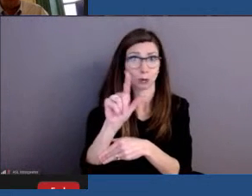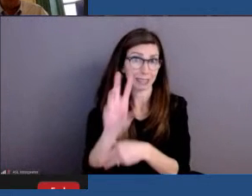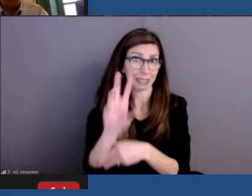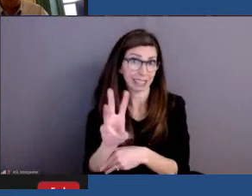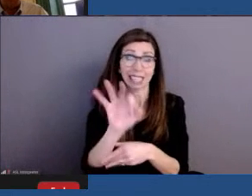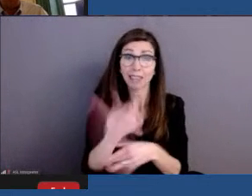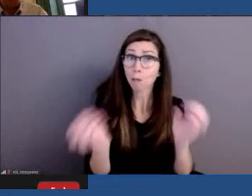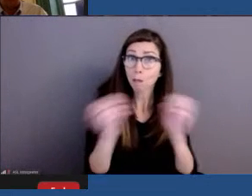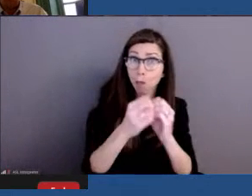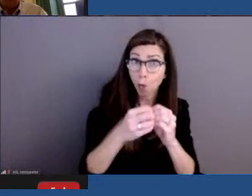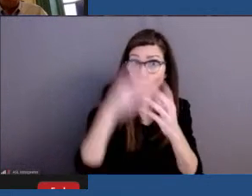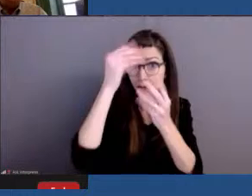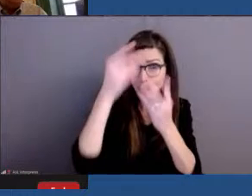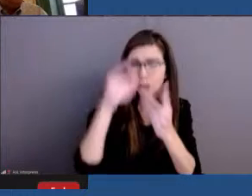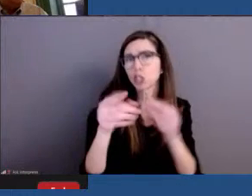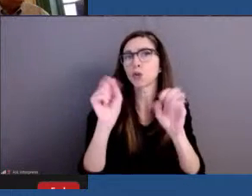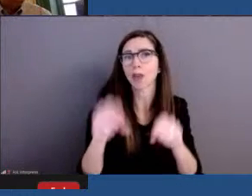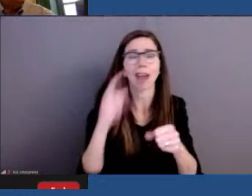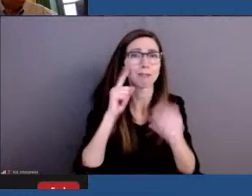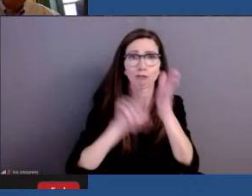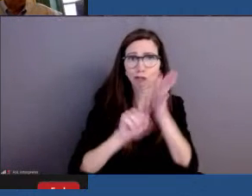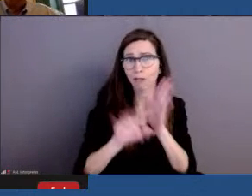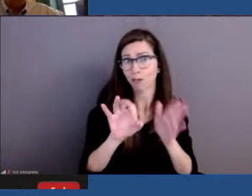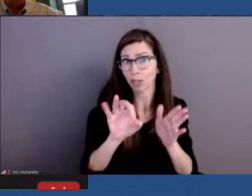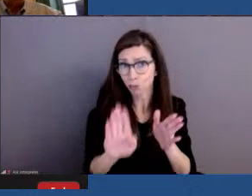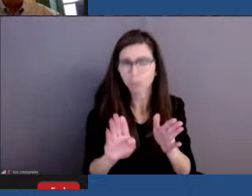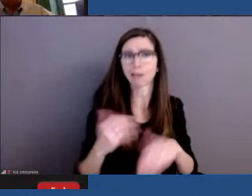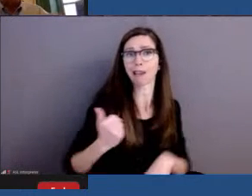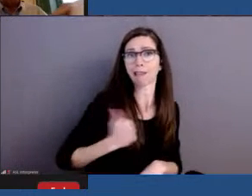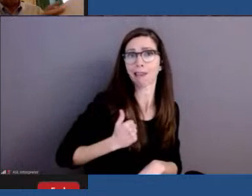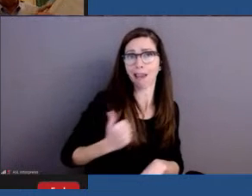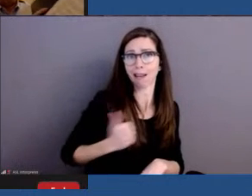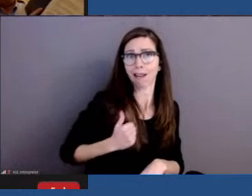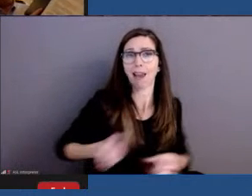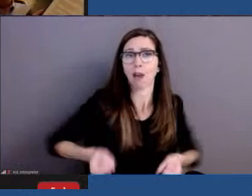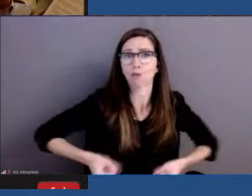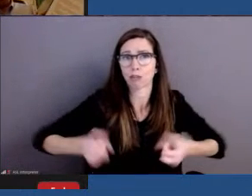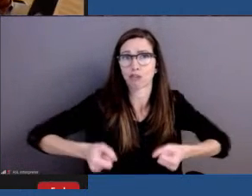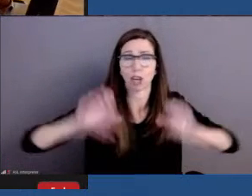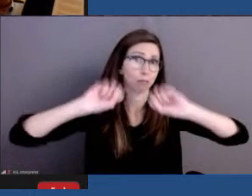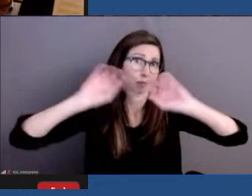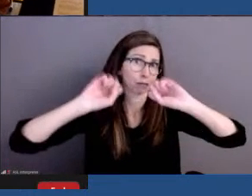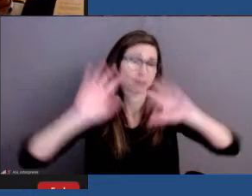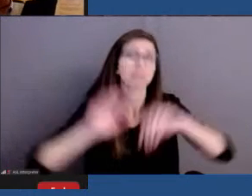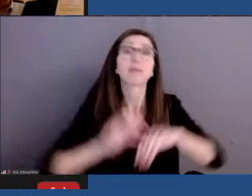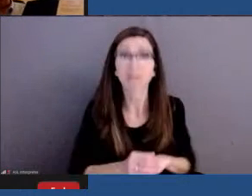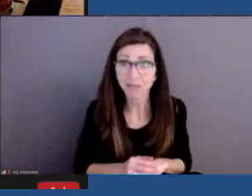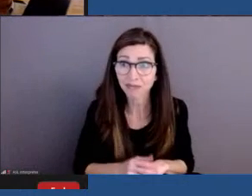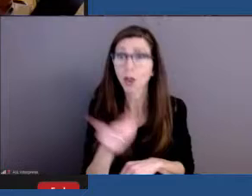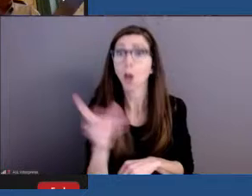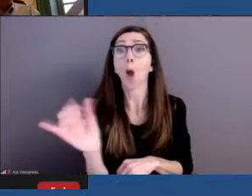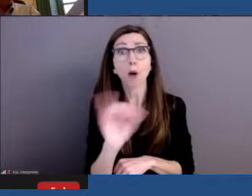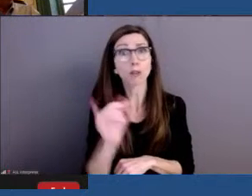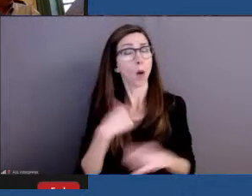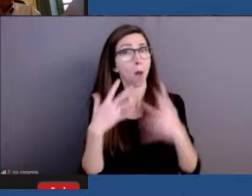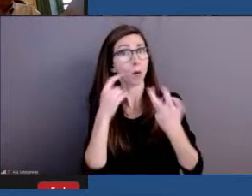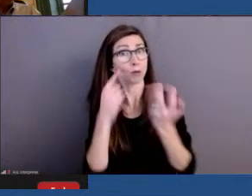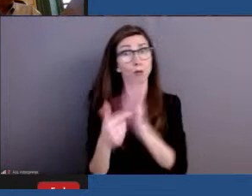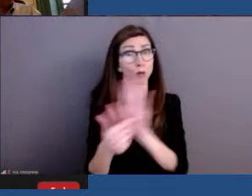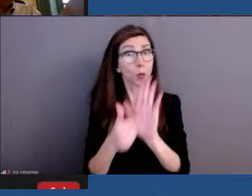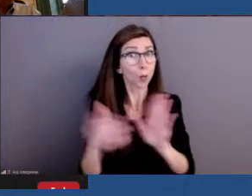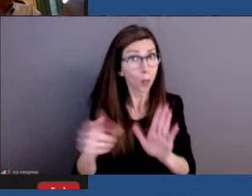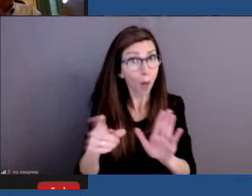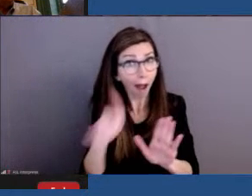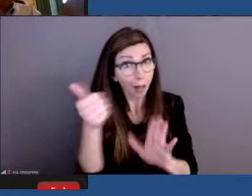Canada Facebook page. I'd now like to, I have the proclamation here, I'll just hold it up, present this proclamation proclaiming